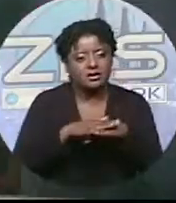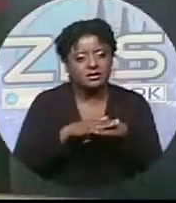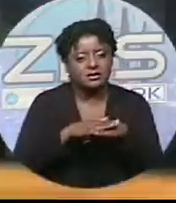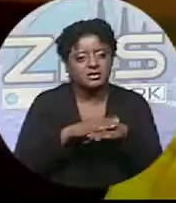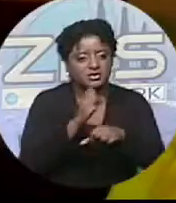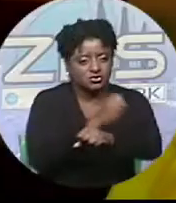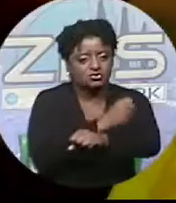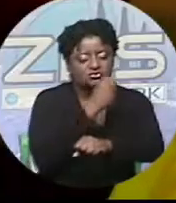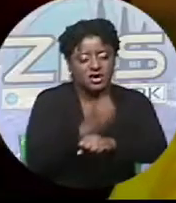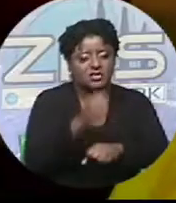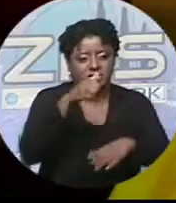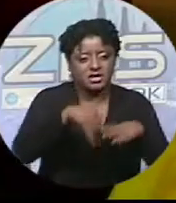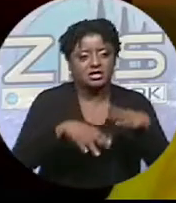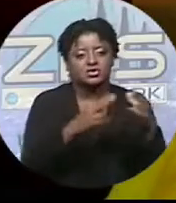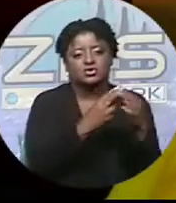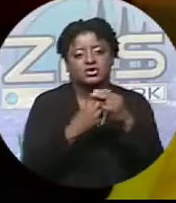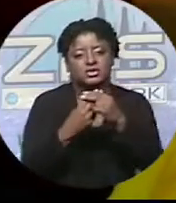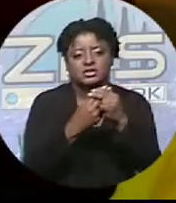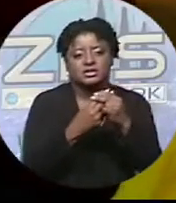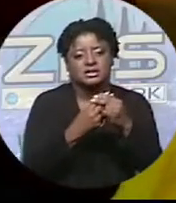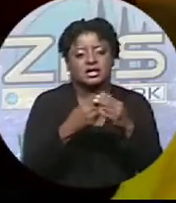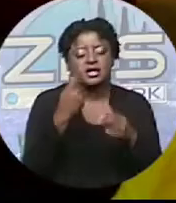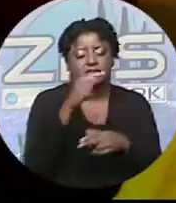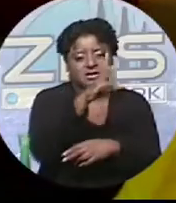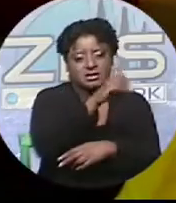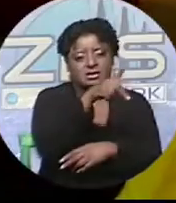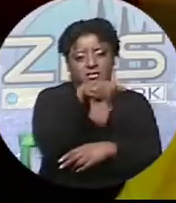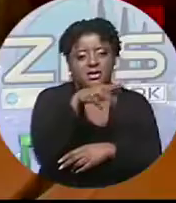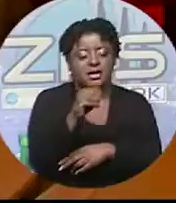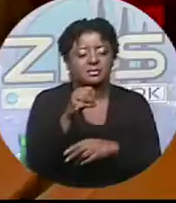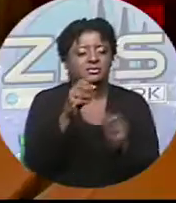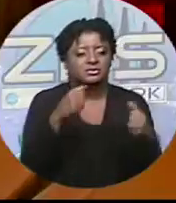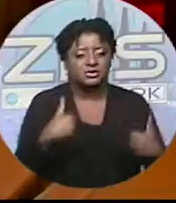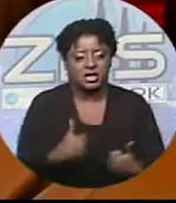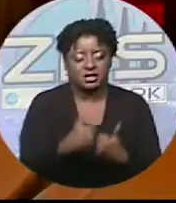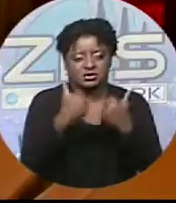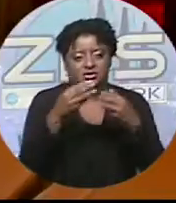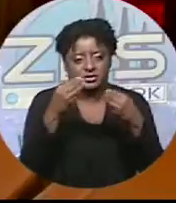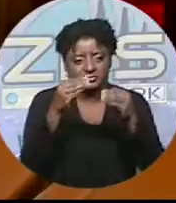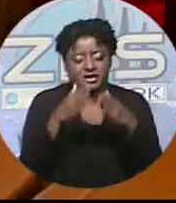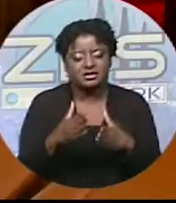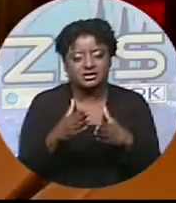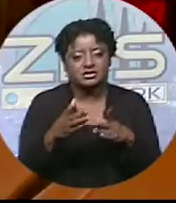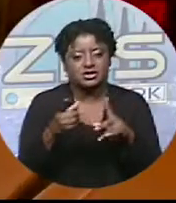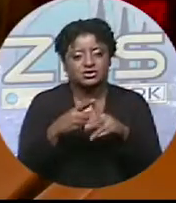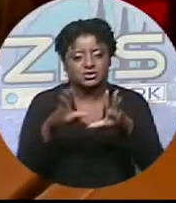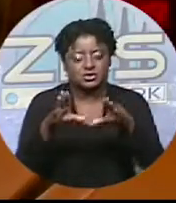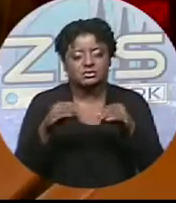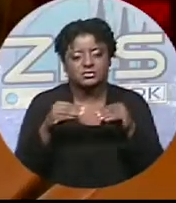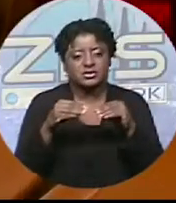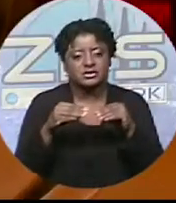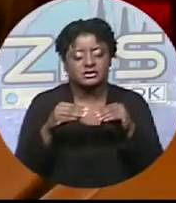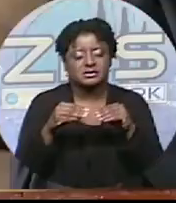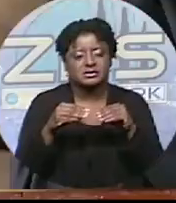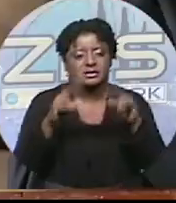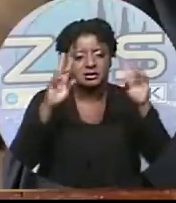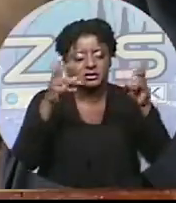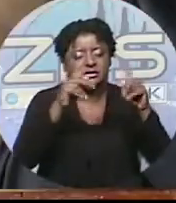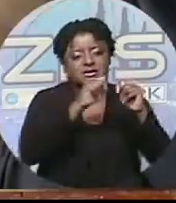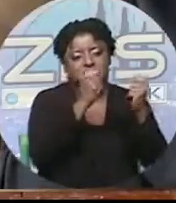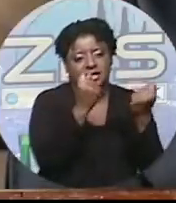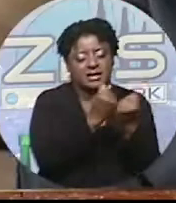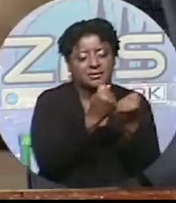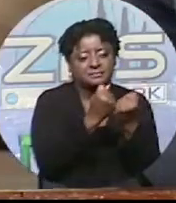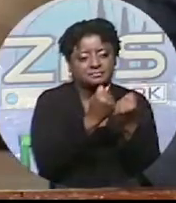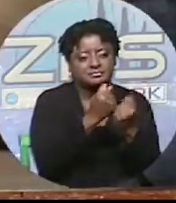unity, the Deputy Prime Minister challenged the vendors gathered to embrace what he regards as the acronym of the word TEAM.